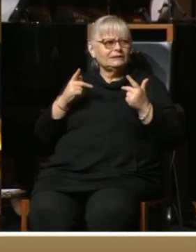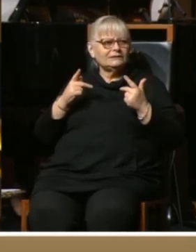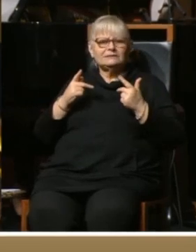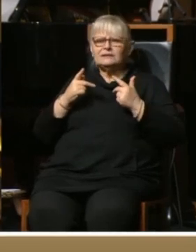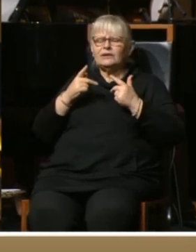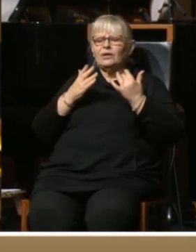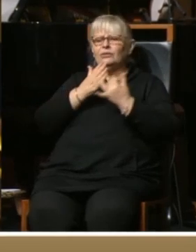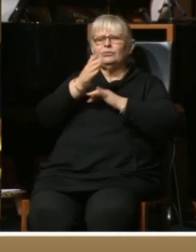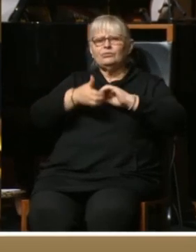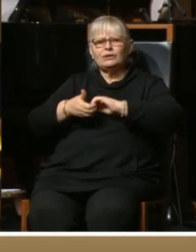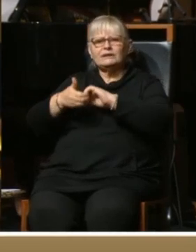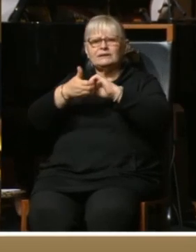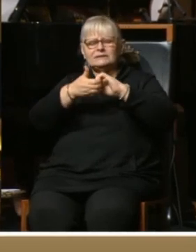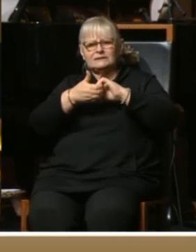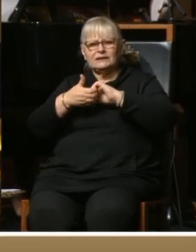of reconciliation,